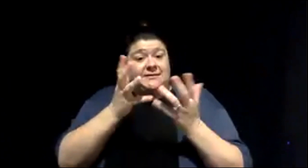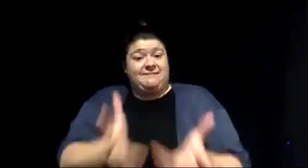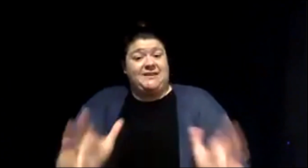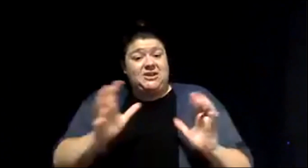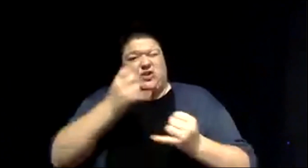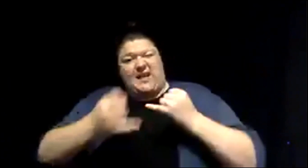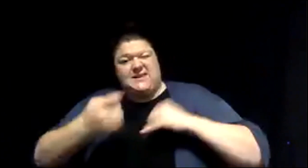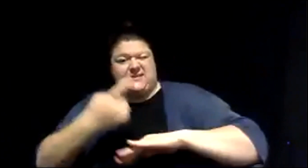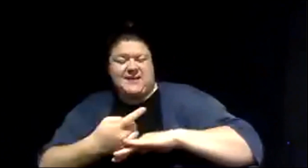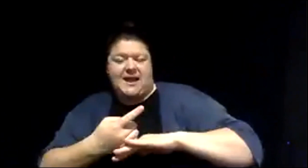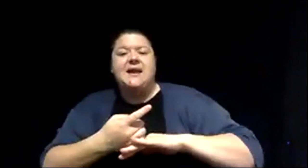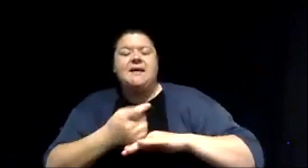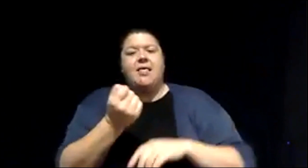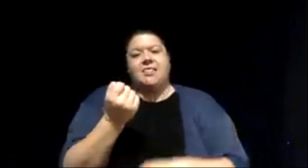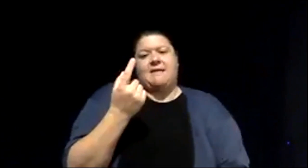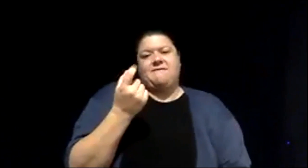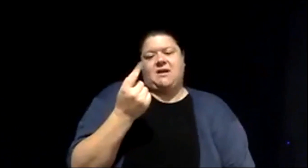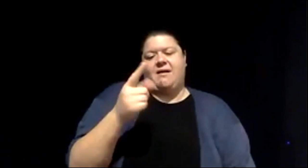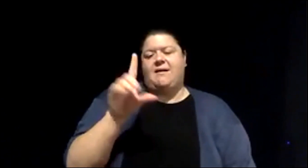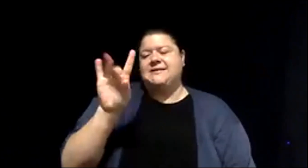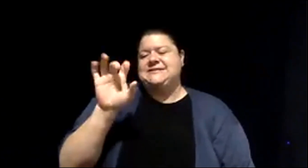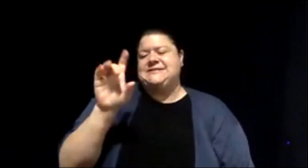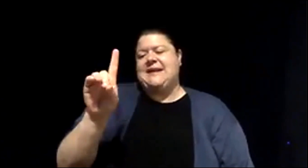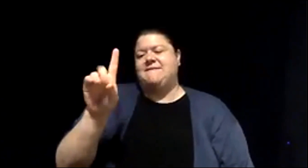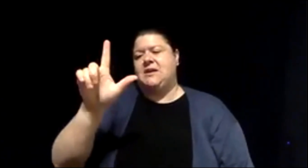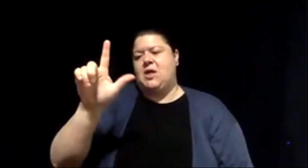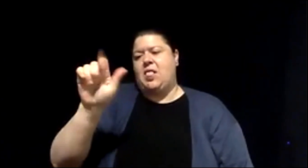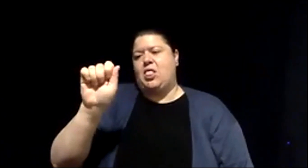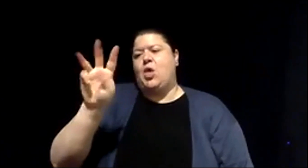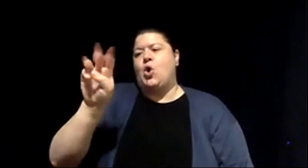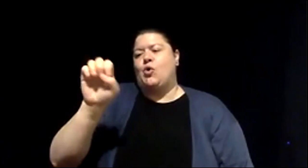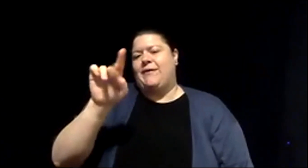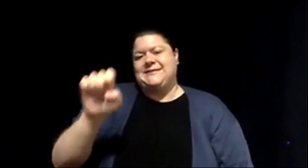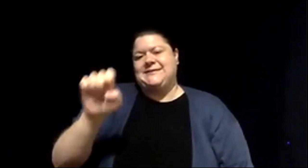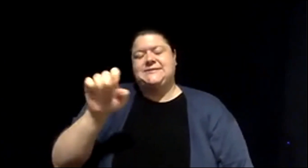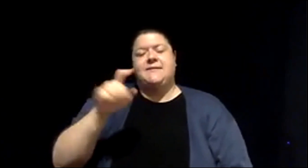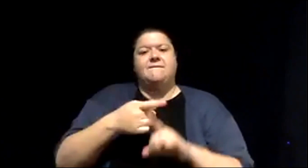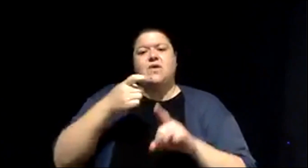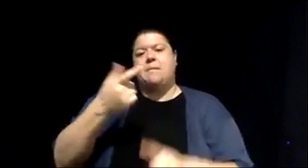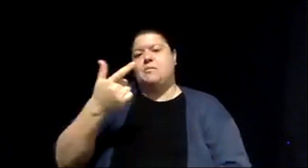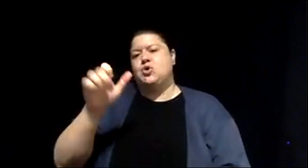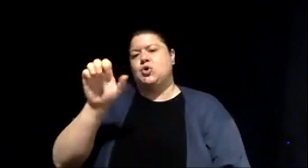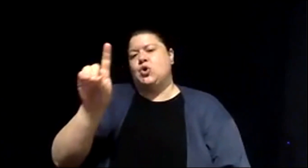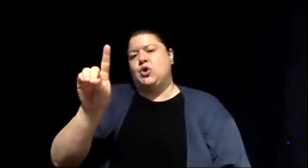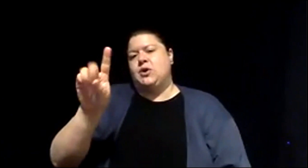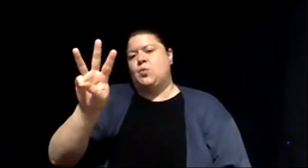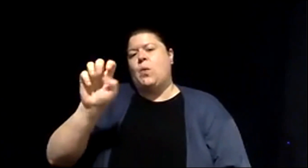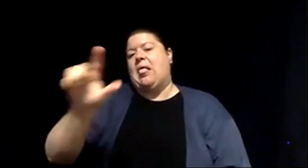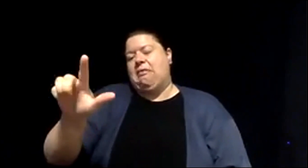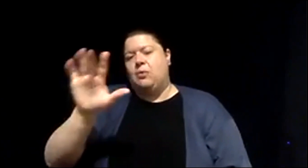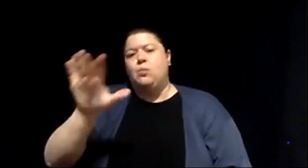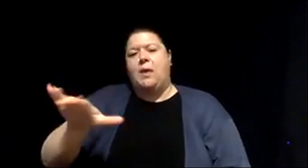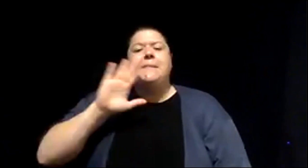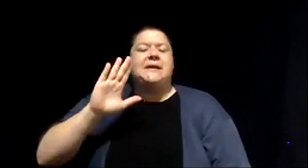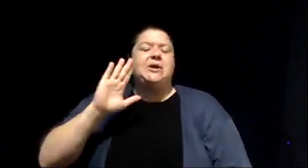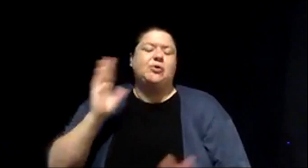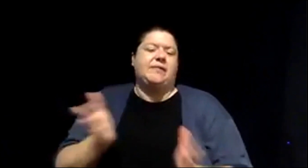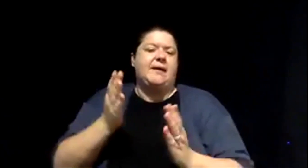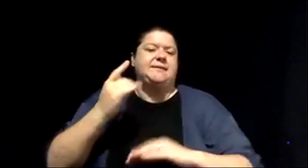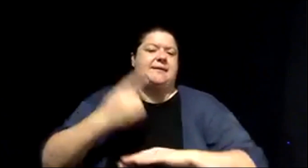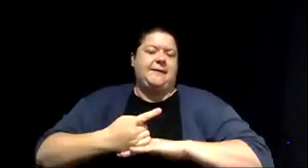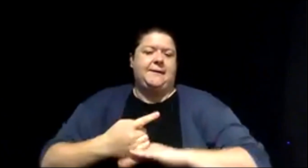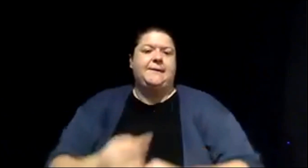And David Lawrence from the Goodwill will be here with us that day. And then also another thing is